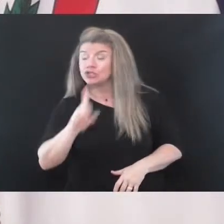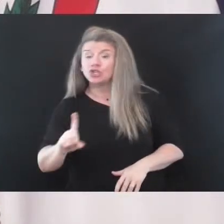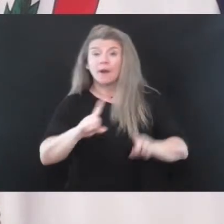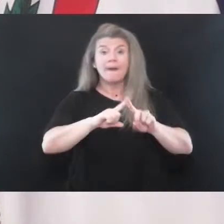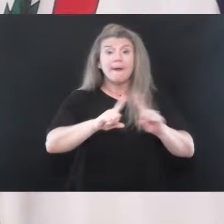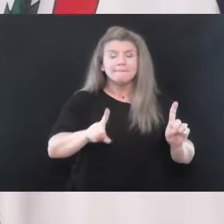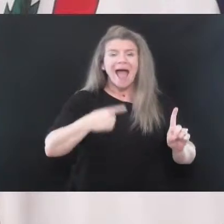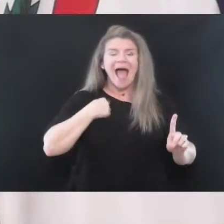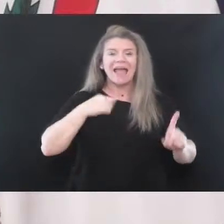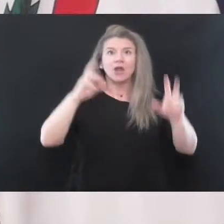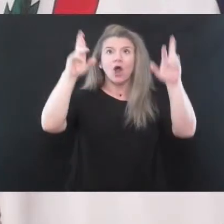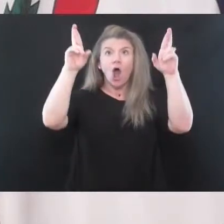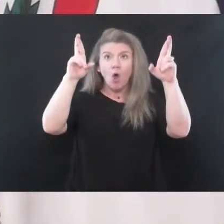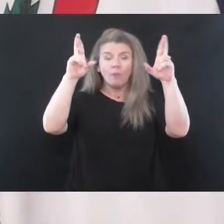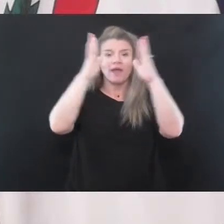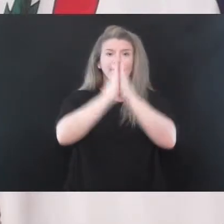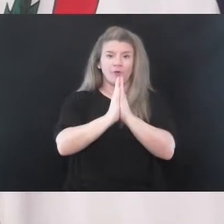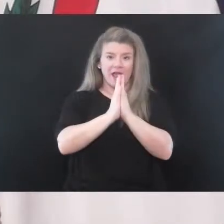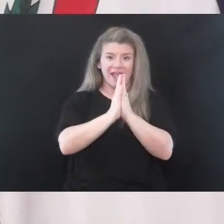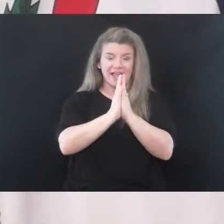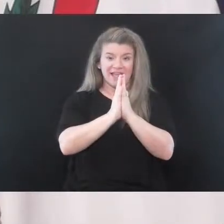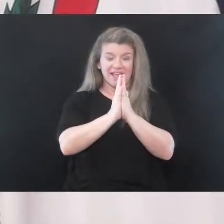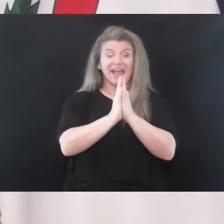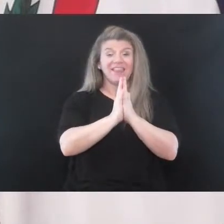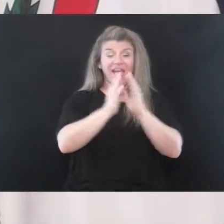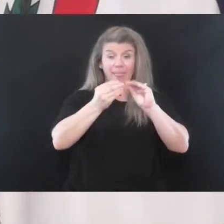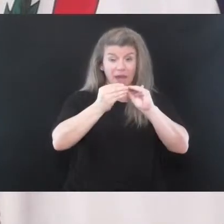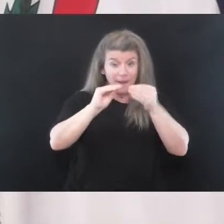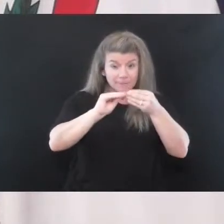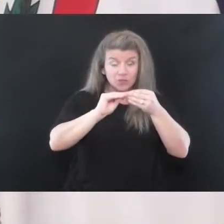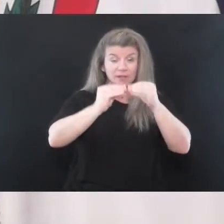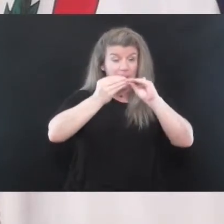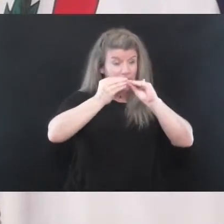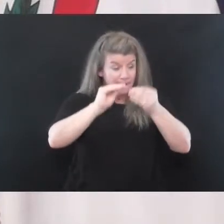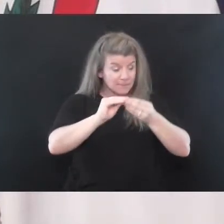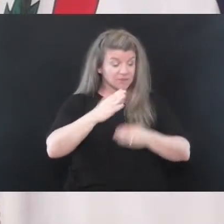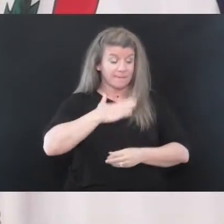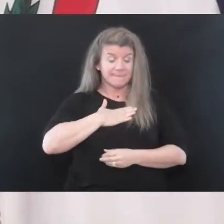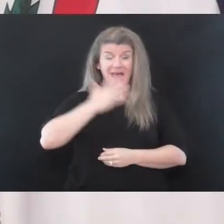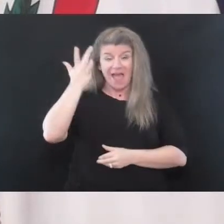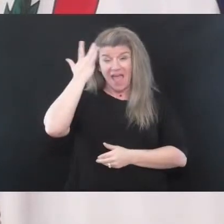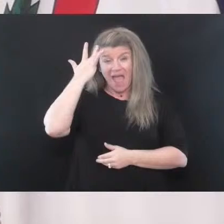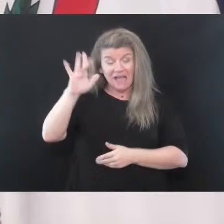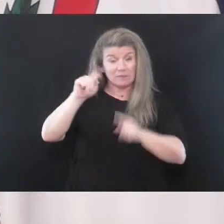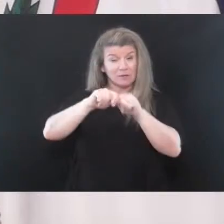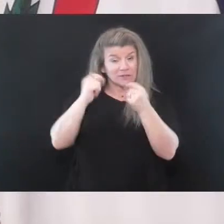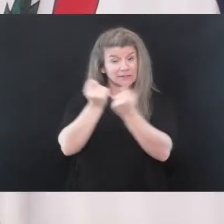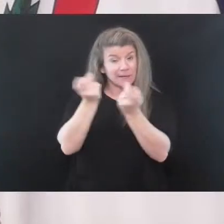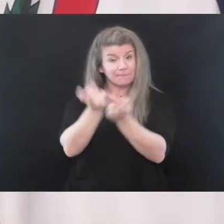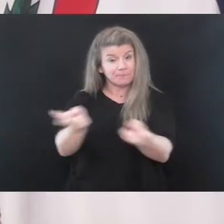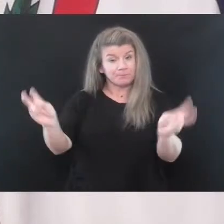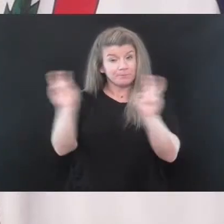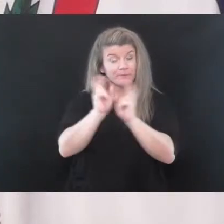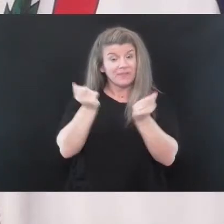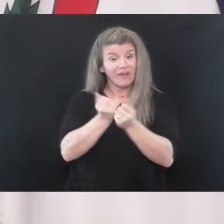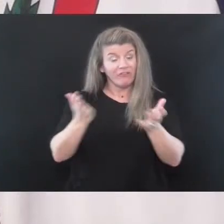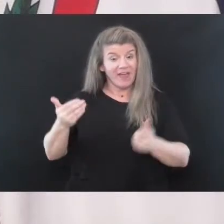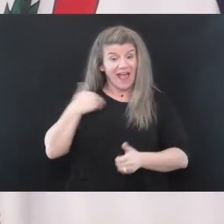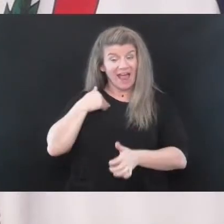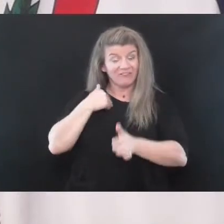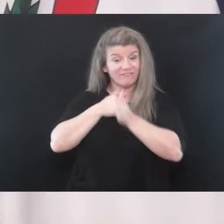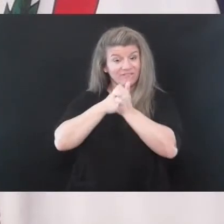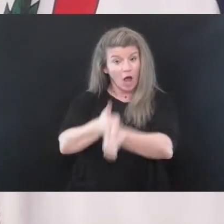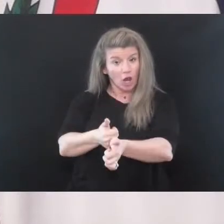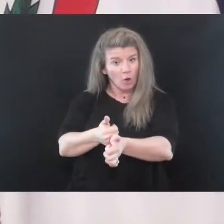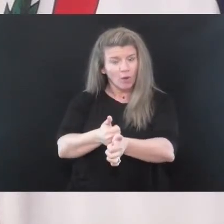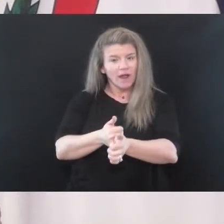can hope and pray that on the numbers and the experts and everything that I have to go by, it'll